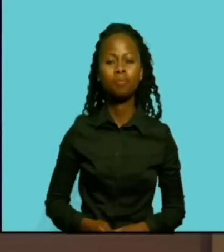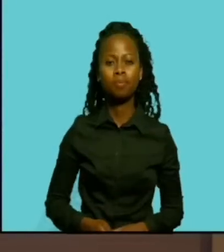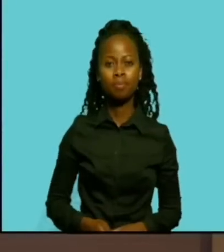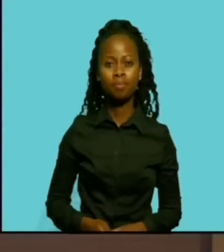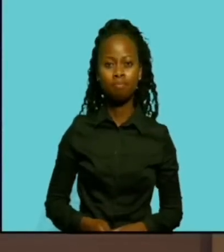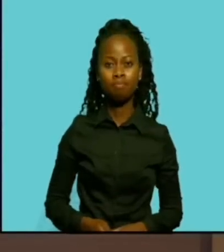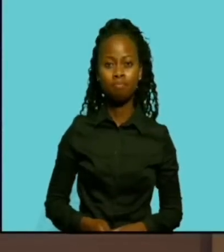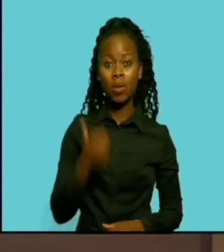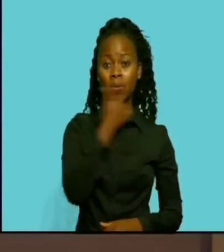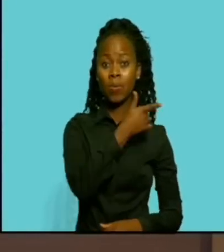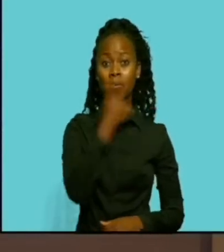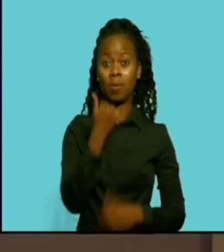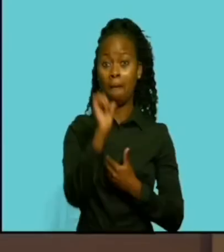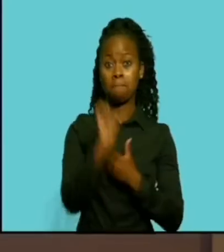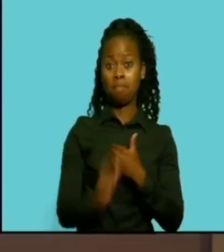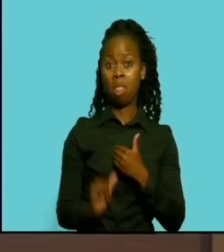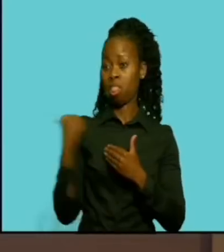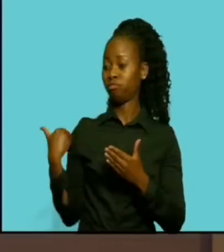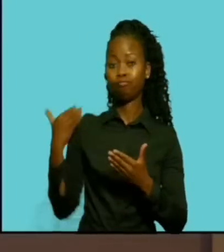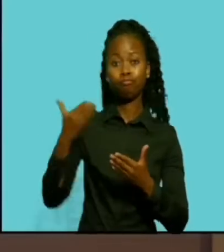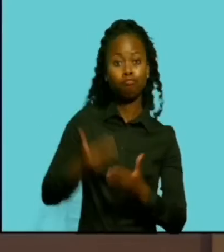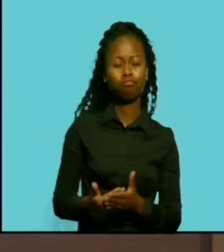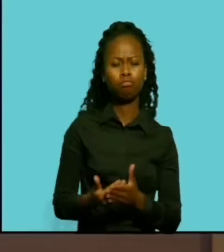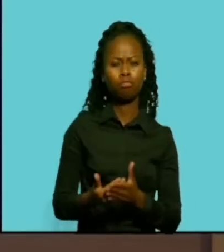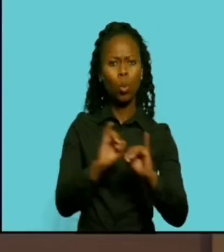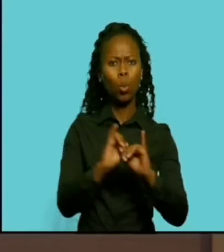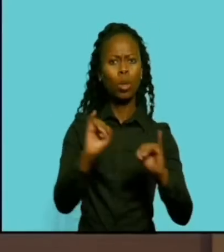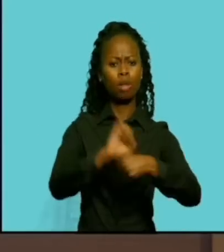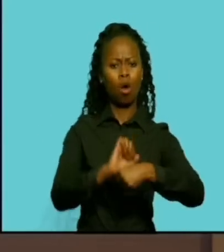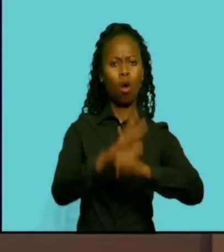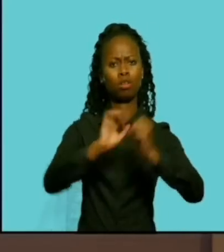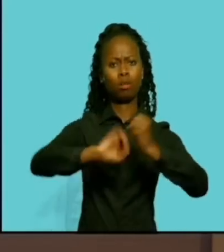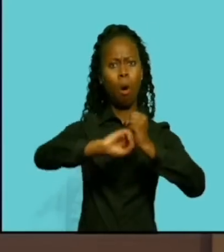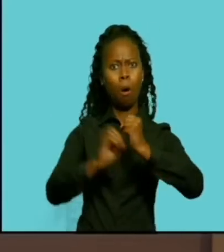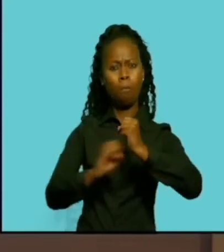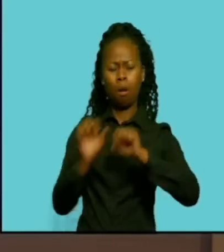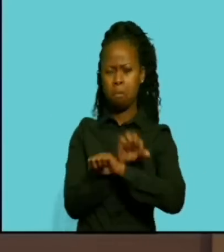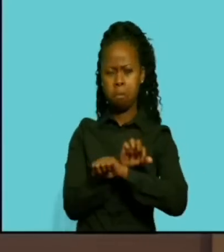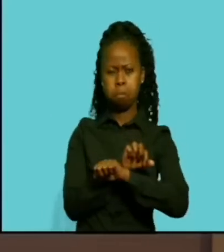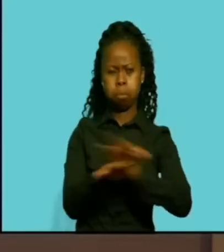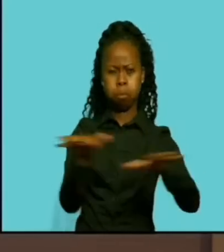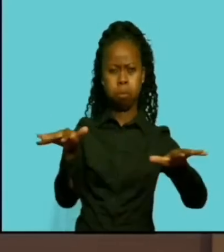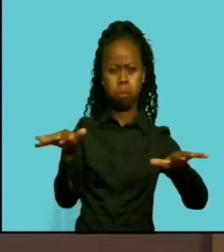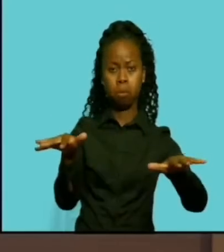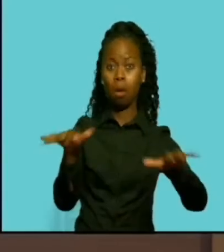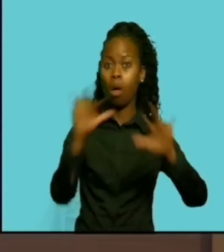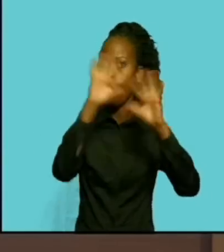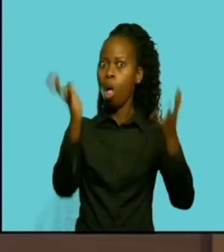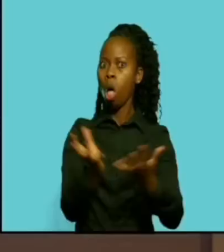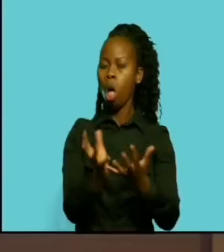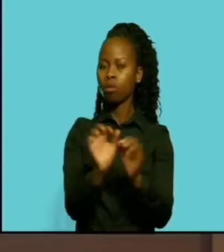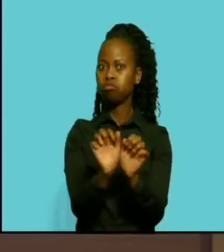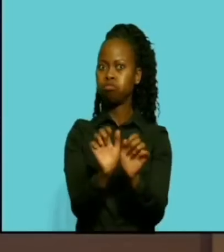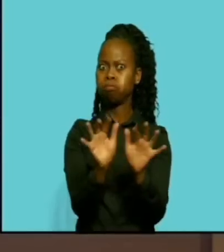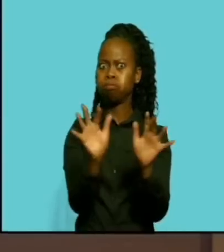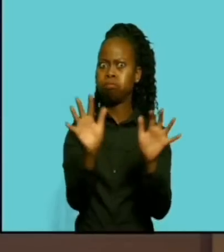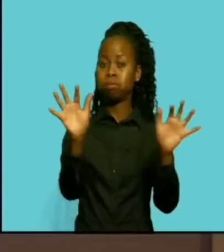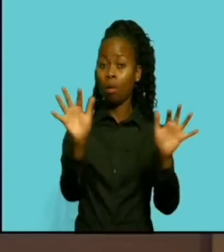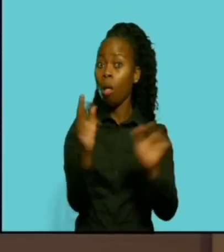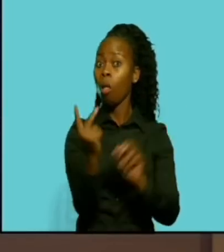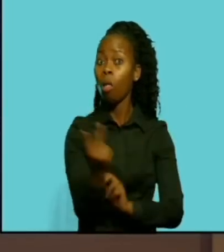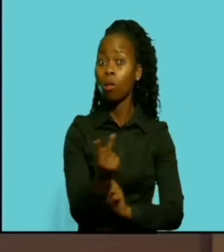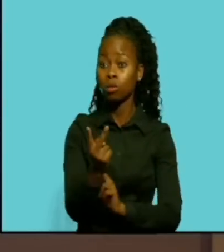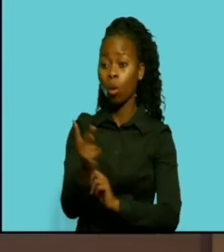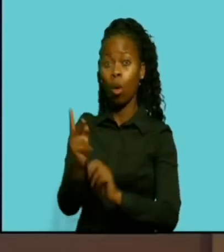In recent months, the Omicron variant has transmitted globally and a major war started in Europe.